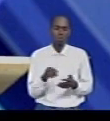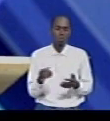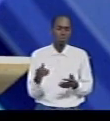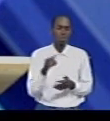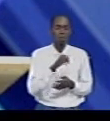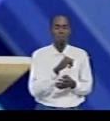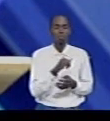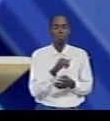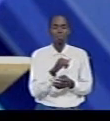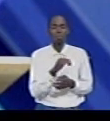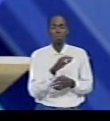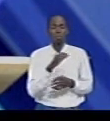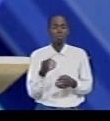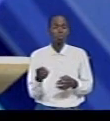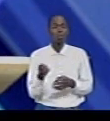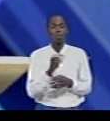truth